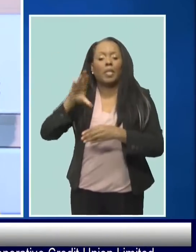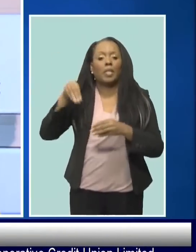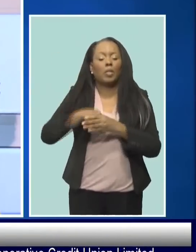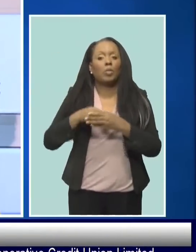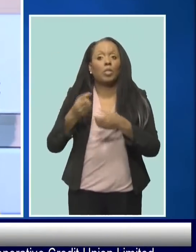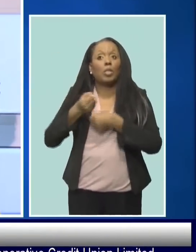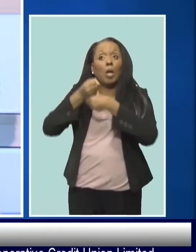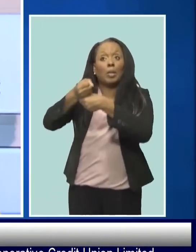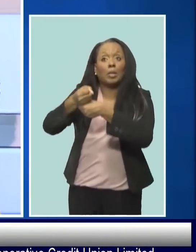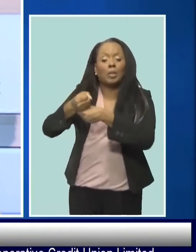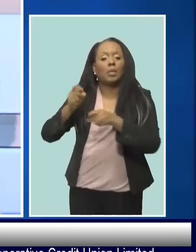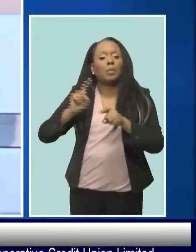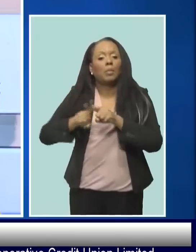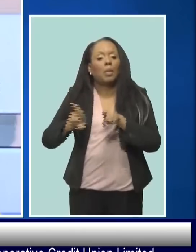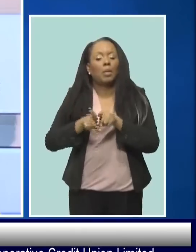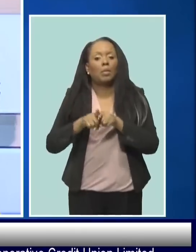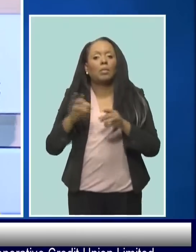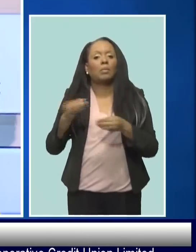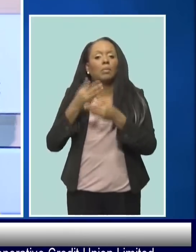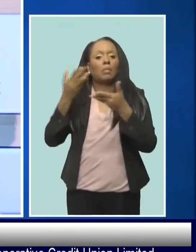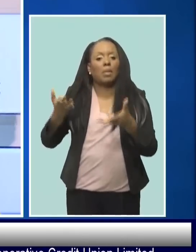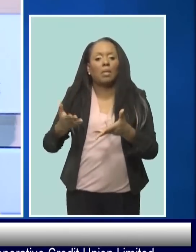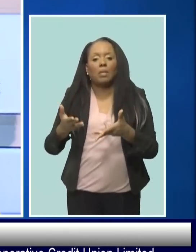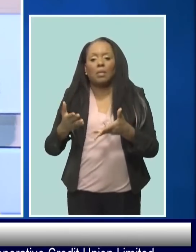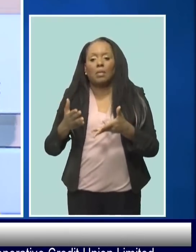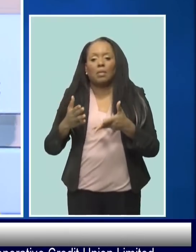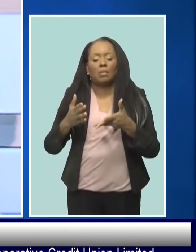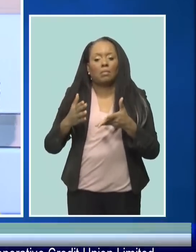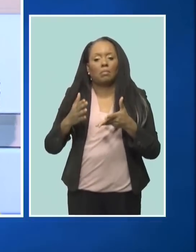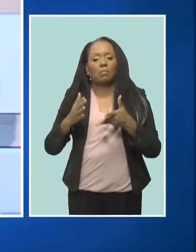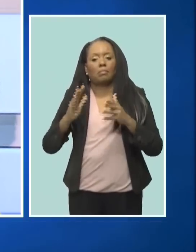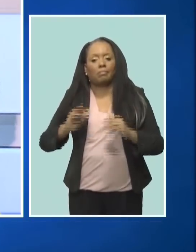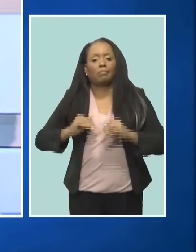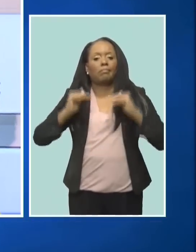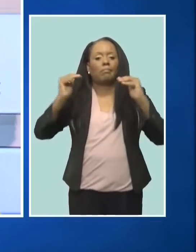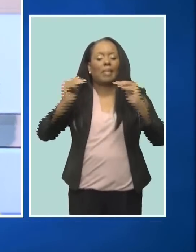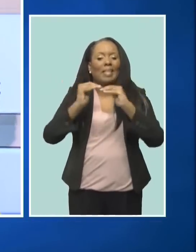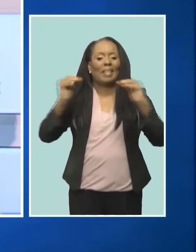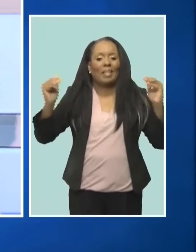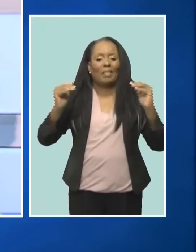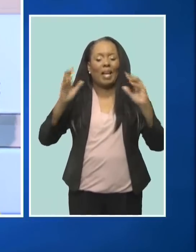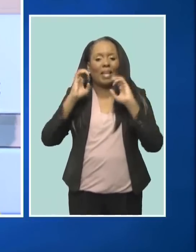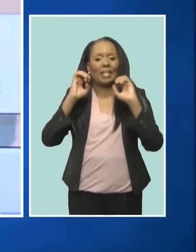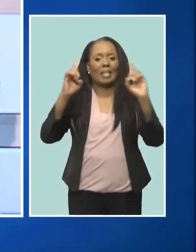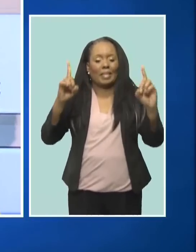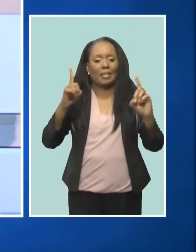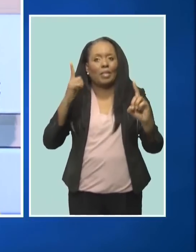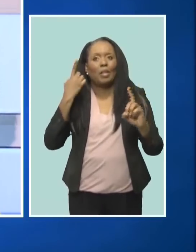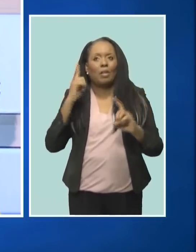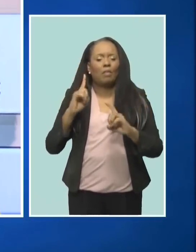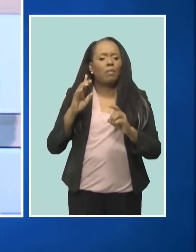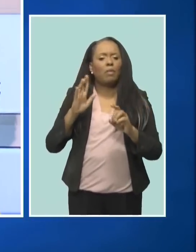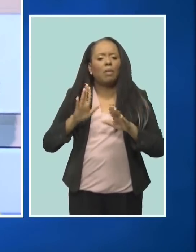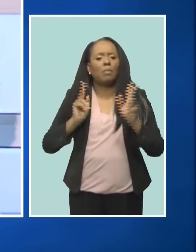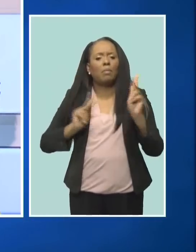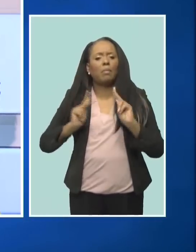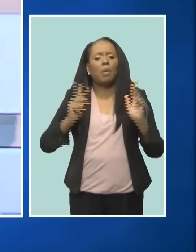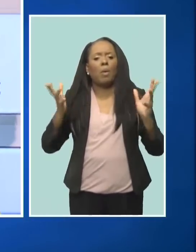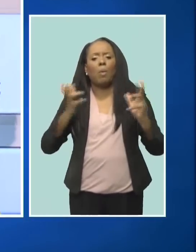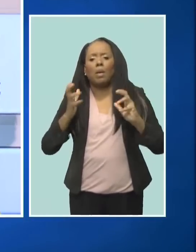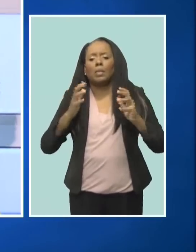also provides tertiary level educational grants to assist students pursuing higher